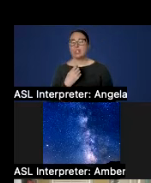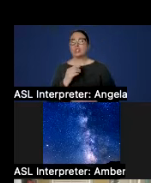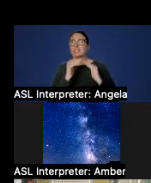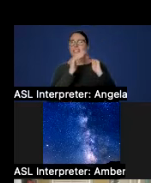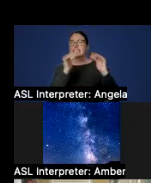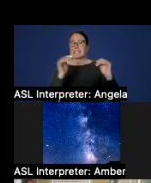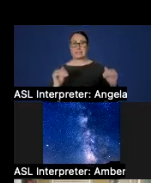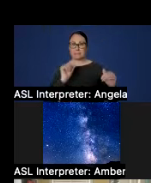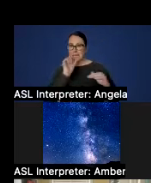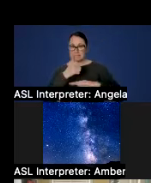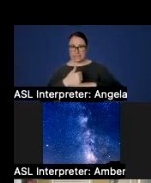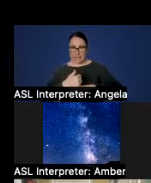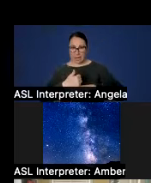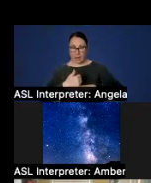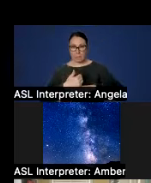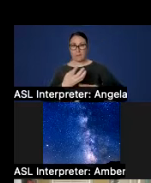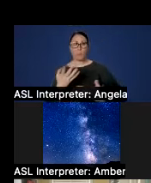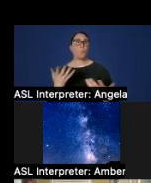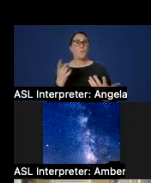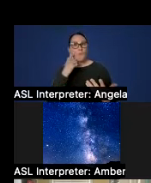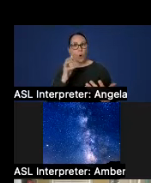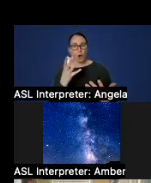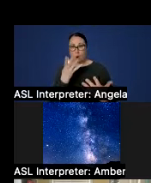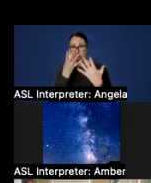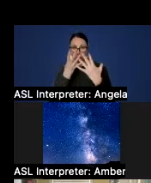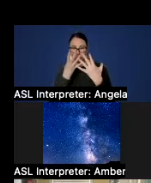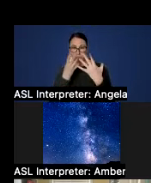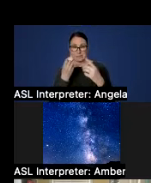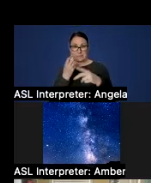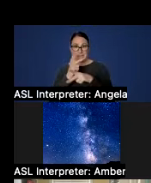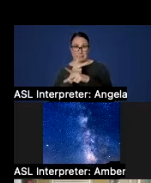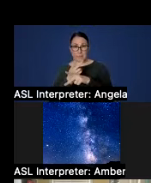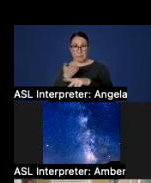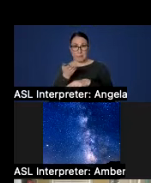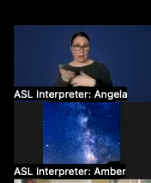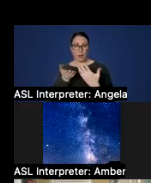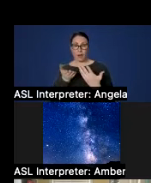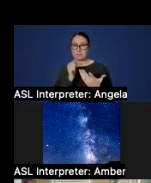there to even hold inmates for very long, or they're small and they have a lot more